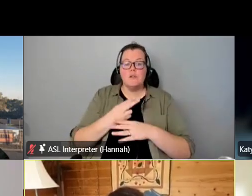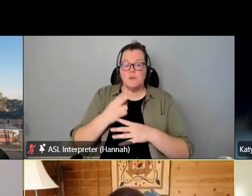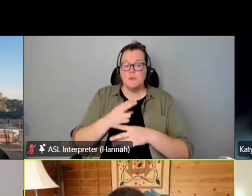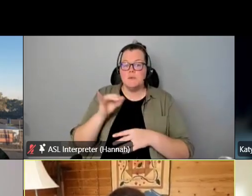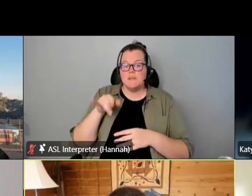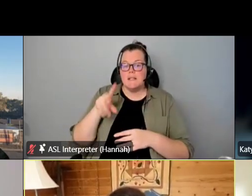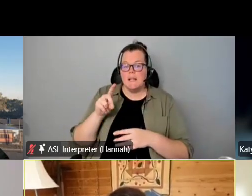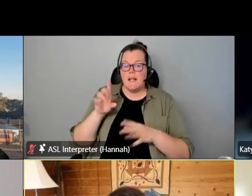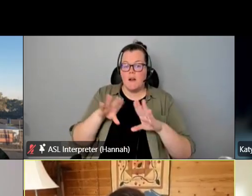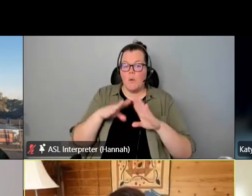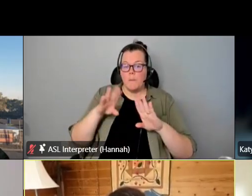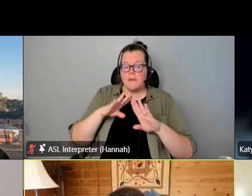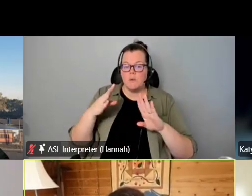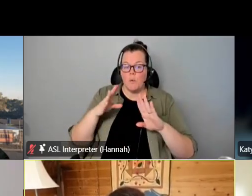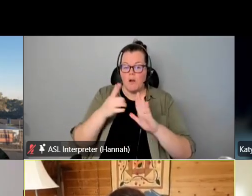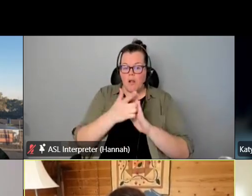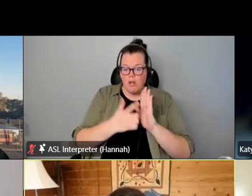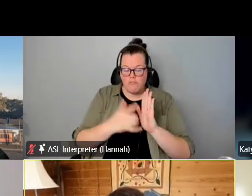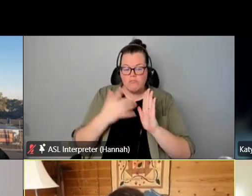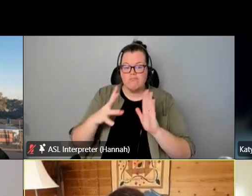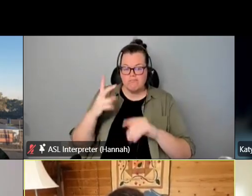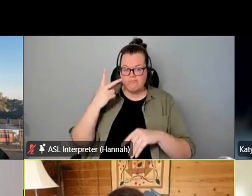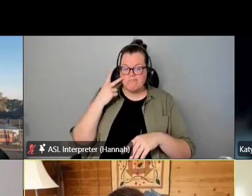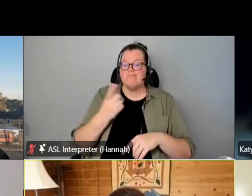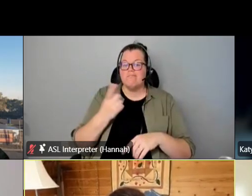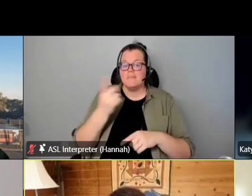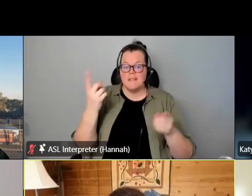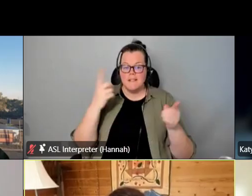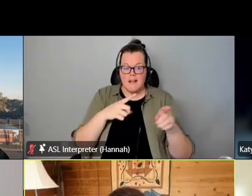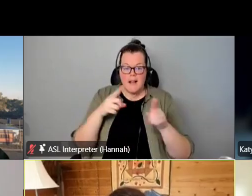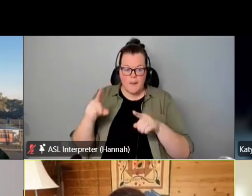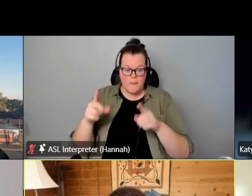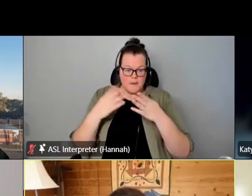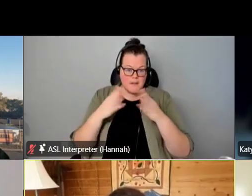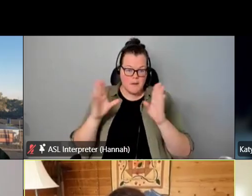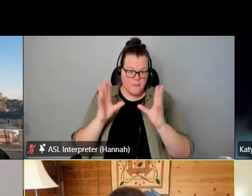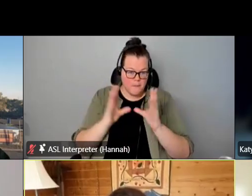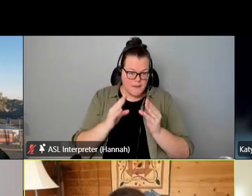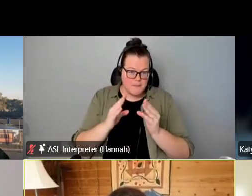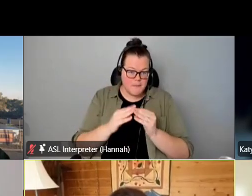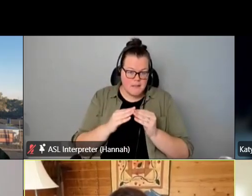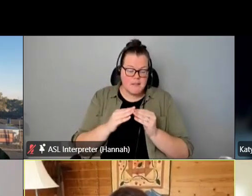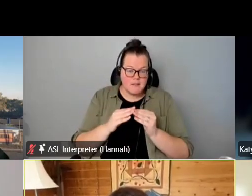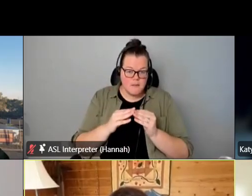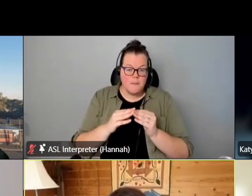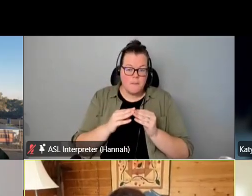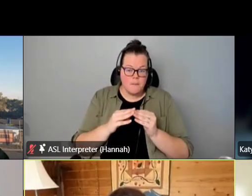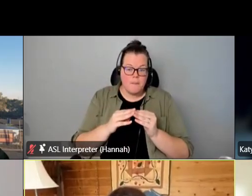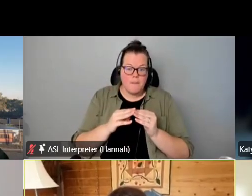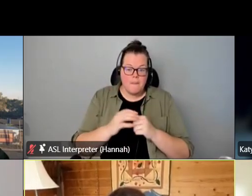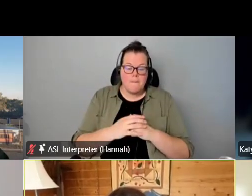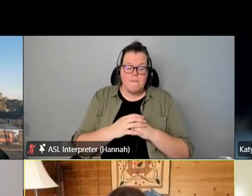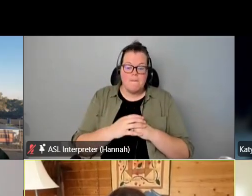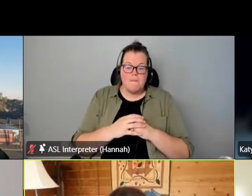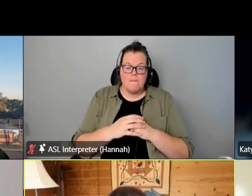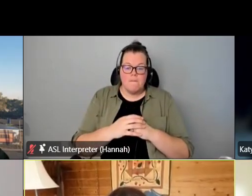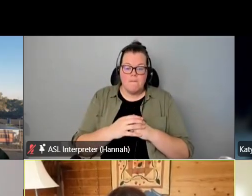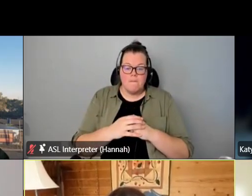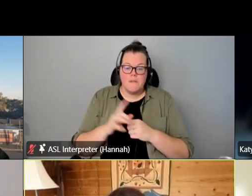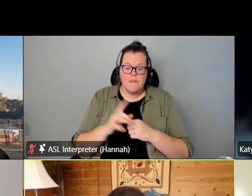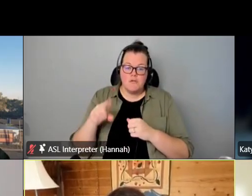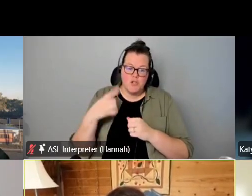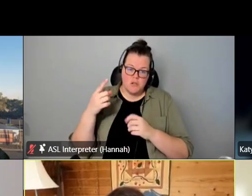and I've seen what happens at public meetings. And my, just to kind of let you